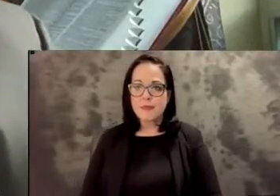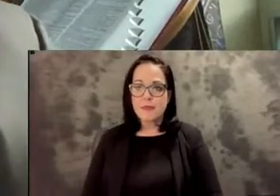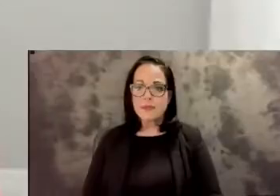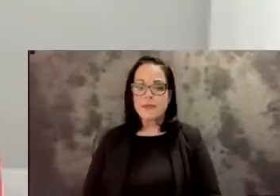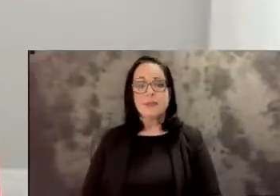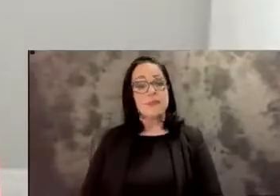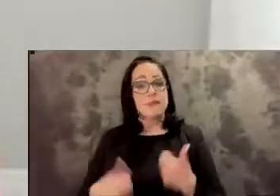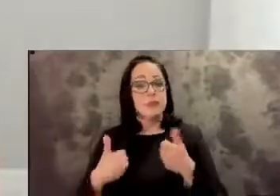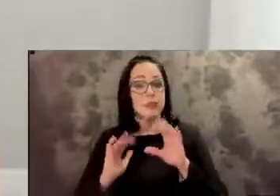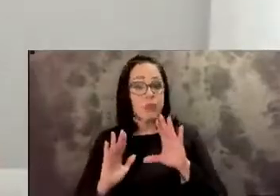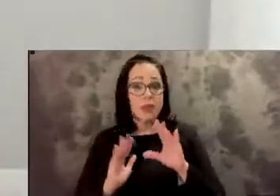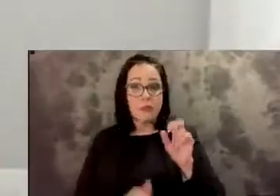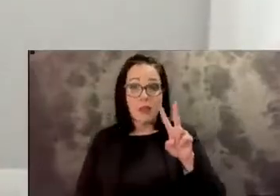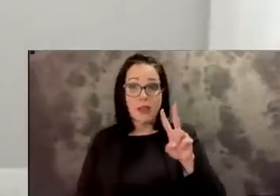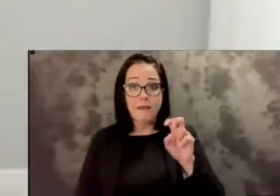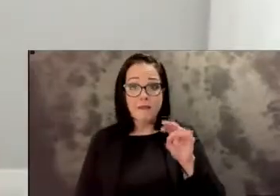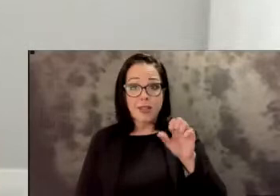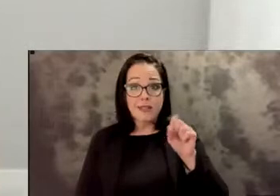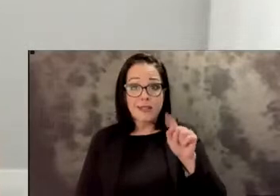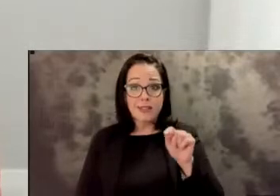Great. Vincent, you want to get us started?